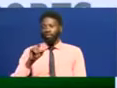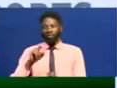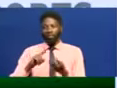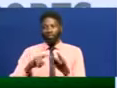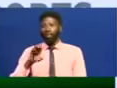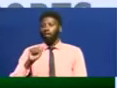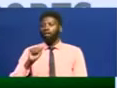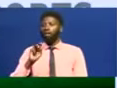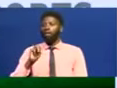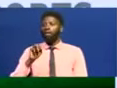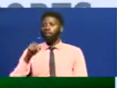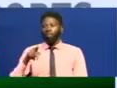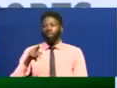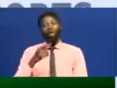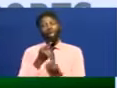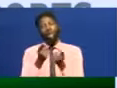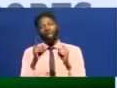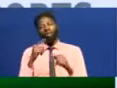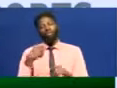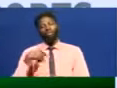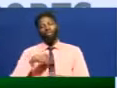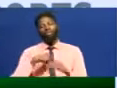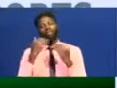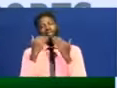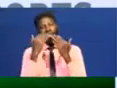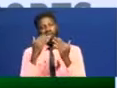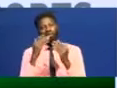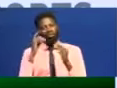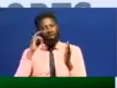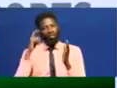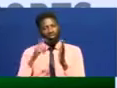sana. Tunawashukuru sana, and we acknowledge you.